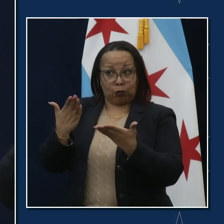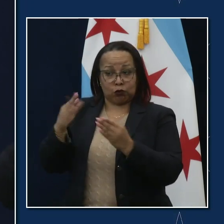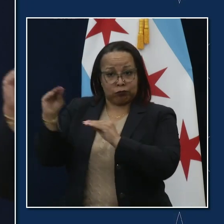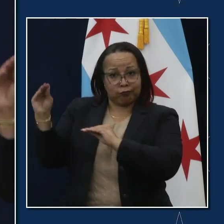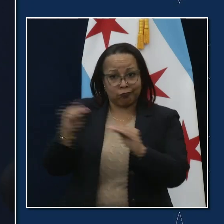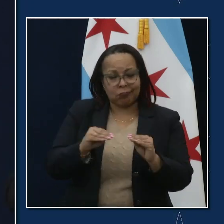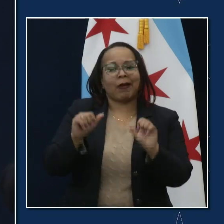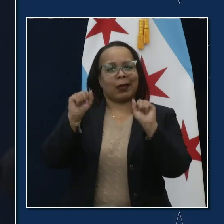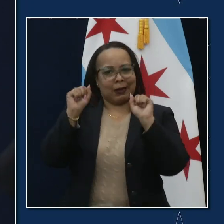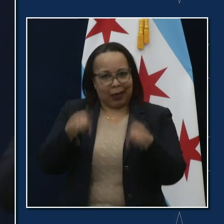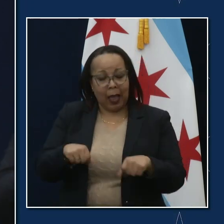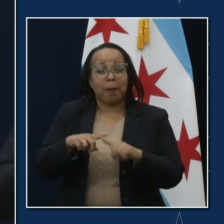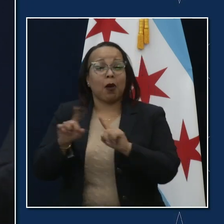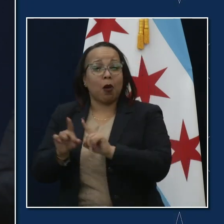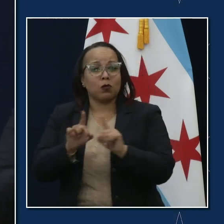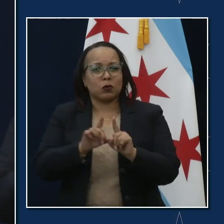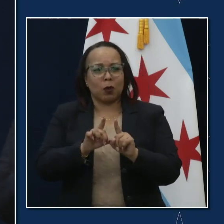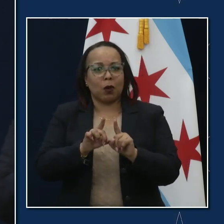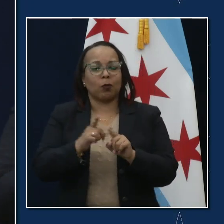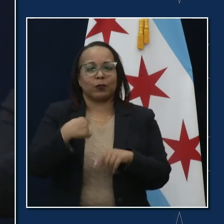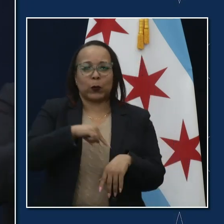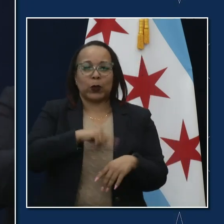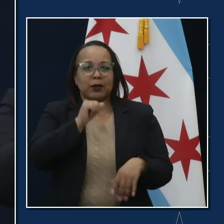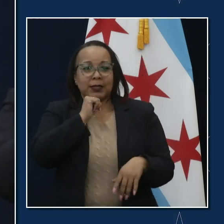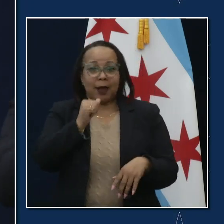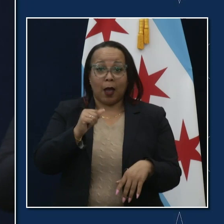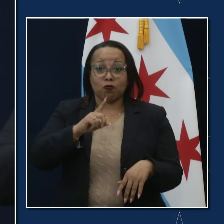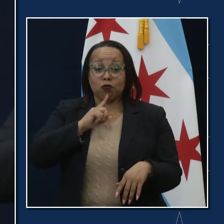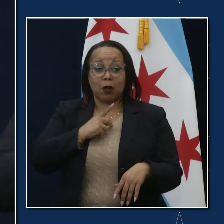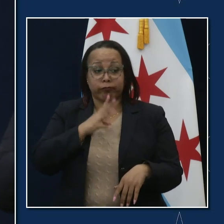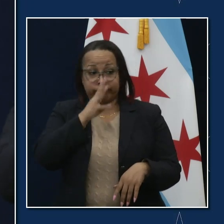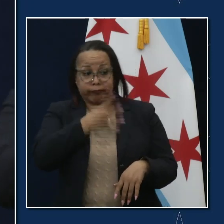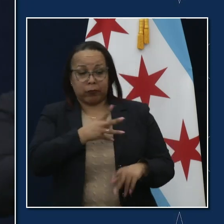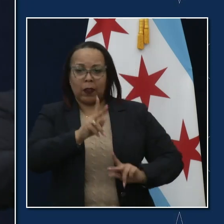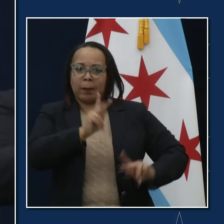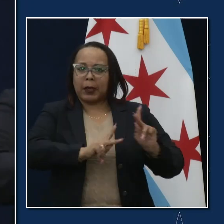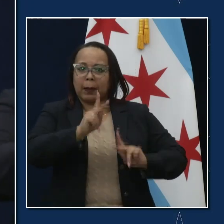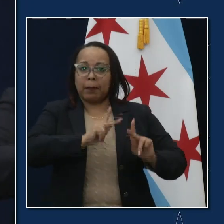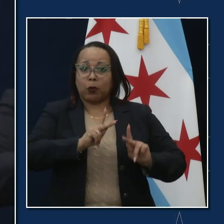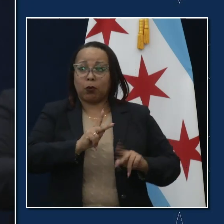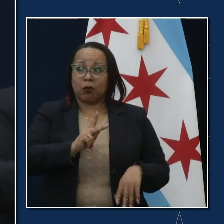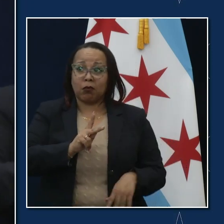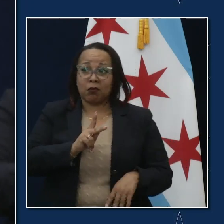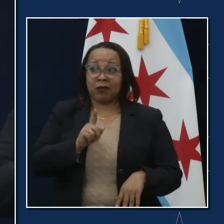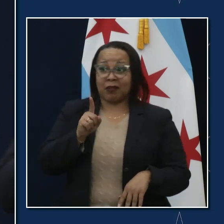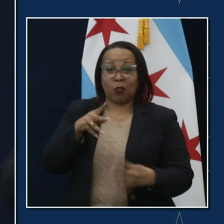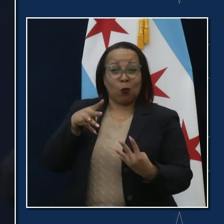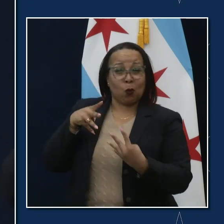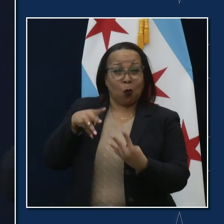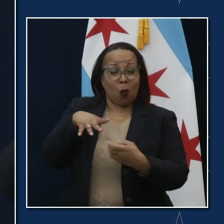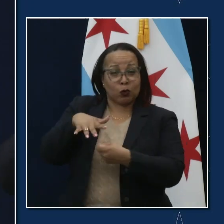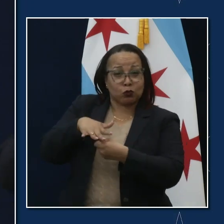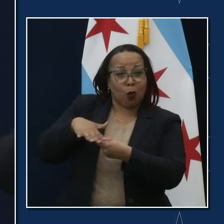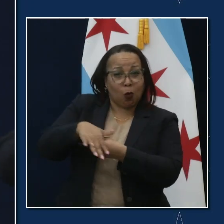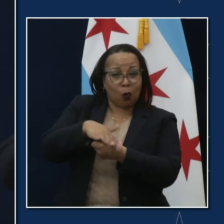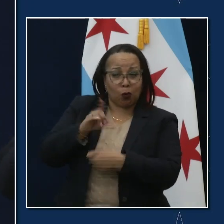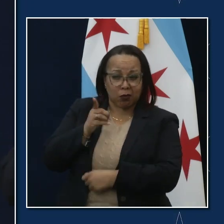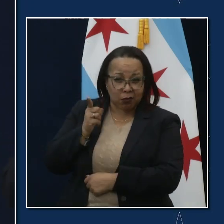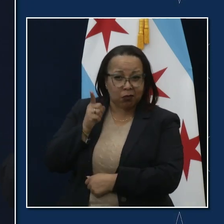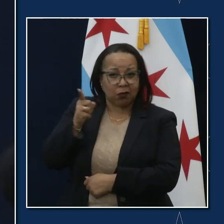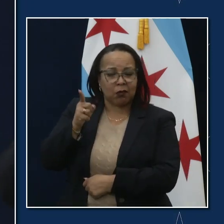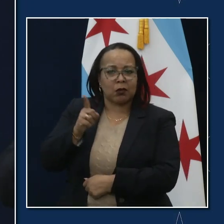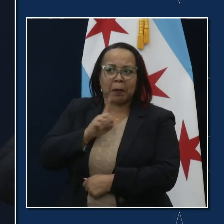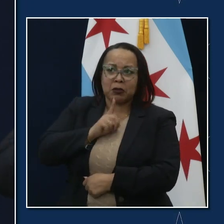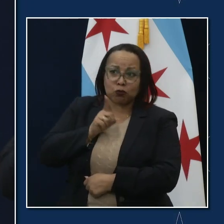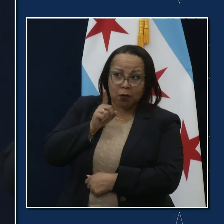able to do so, but also that we are not leaving behind the people in the war zones in Ukraine to